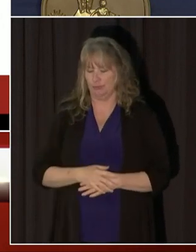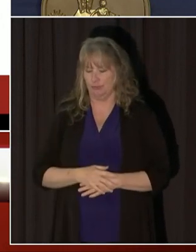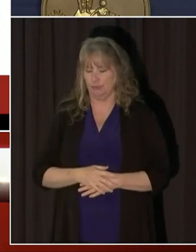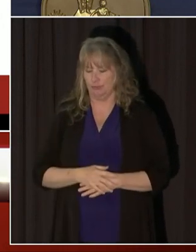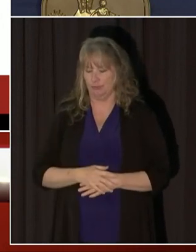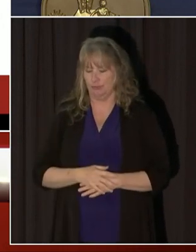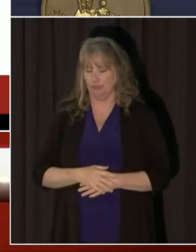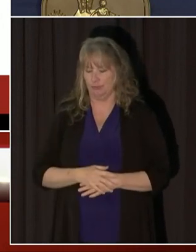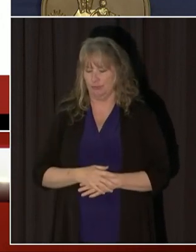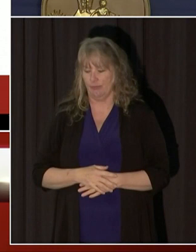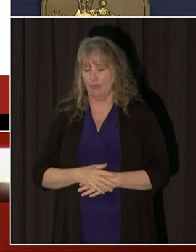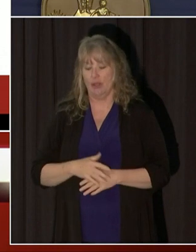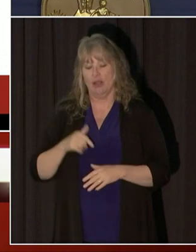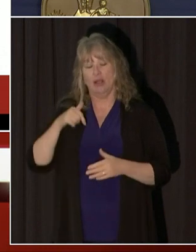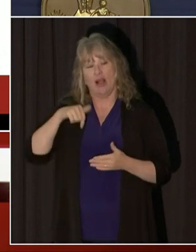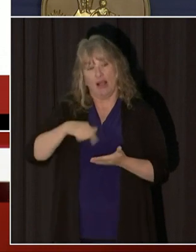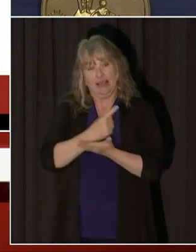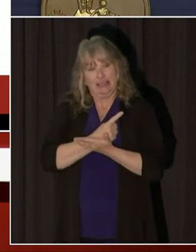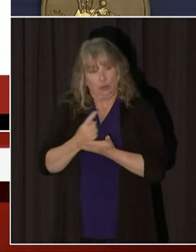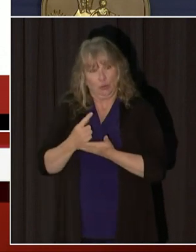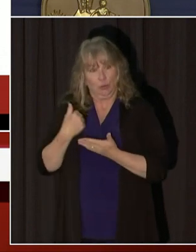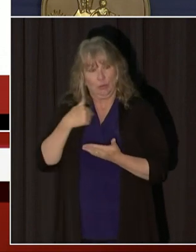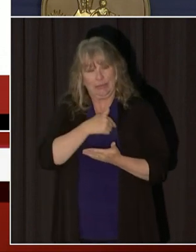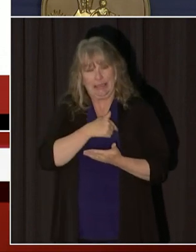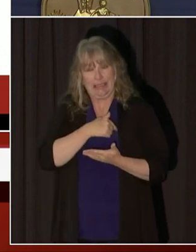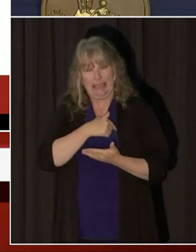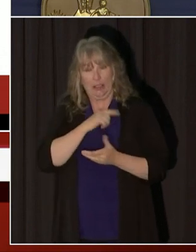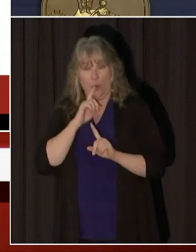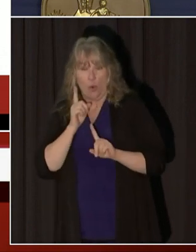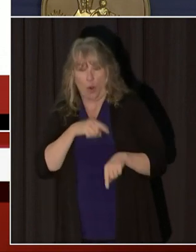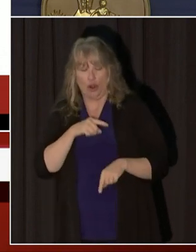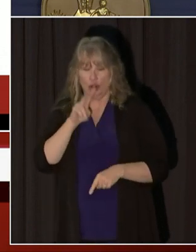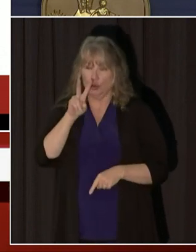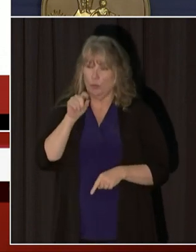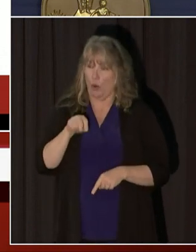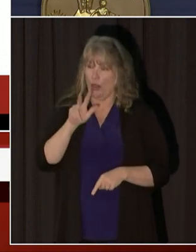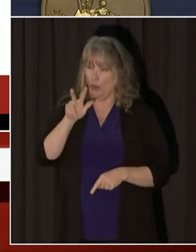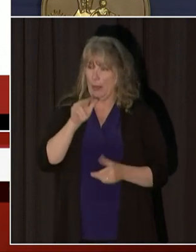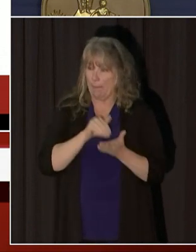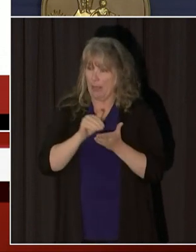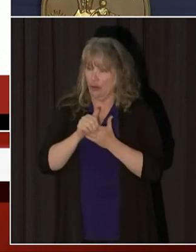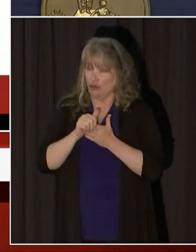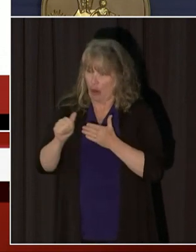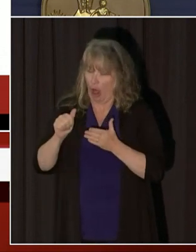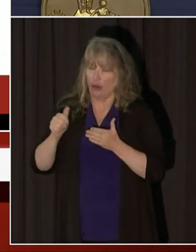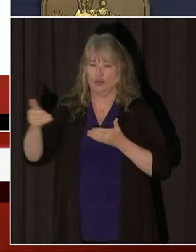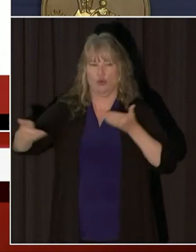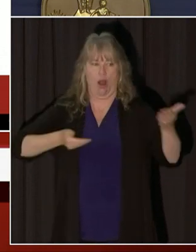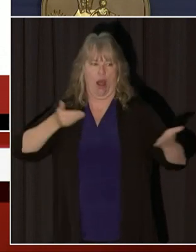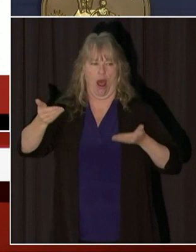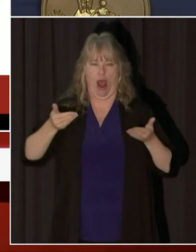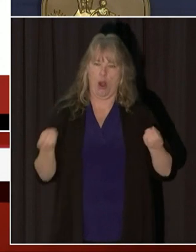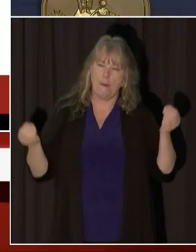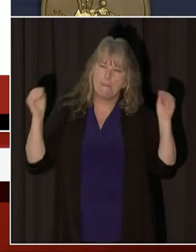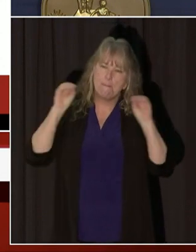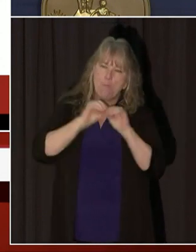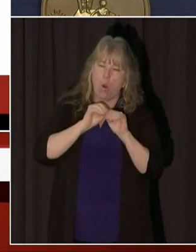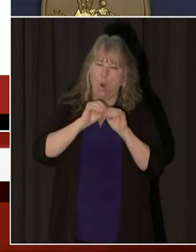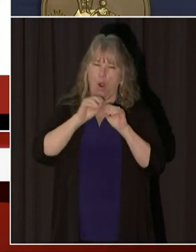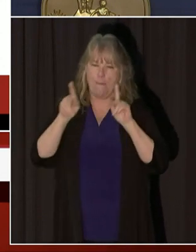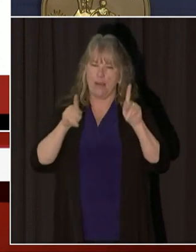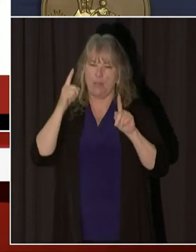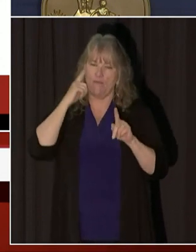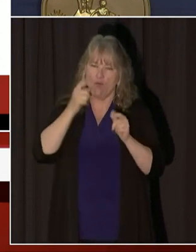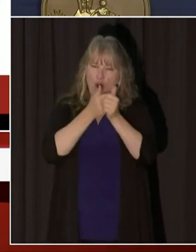this week, I directed $2.3 million for hiring additional contact tracers. On Monday,